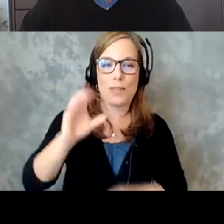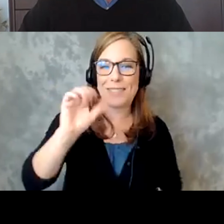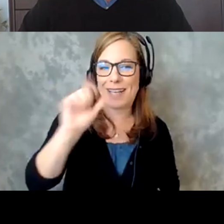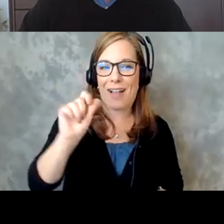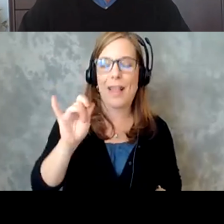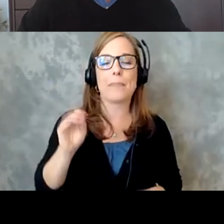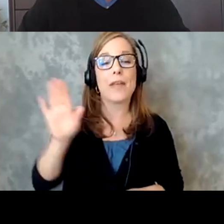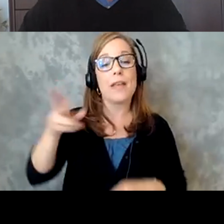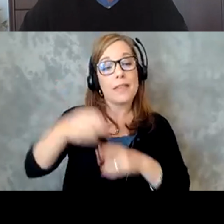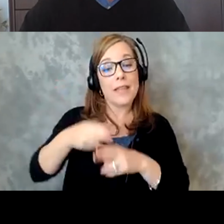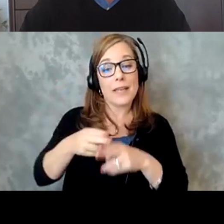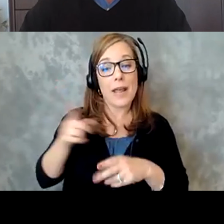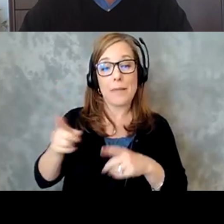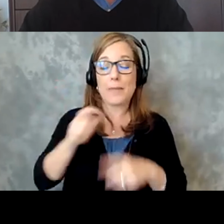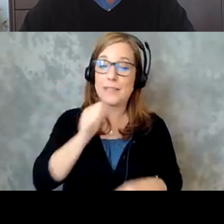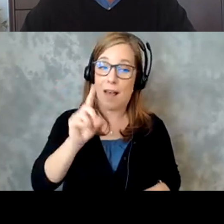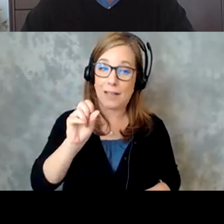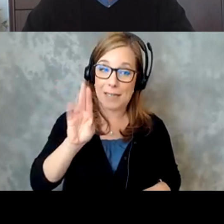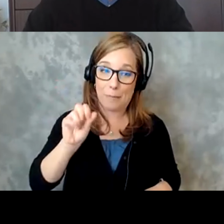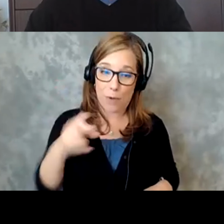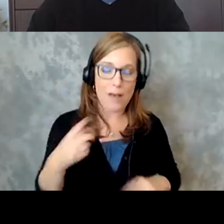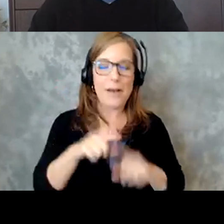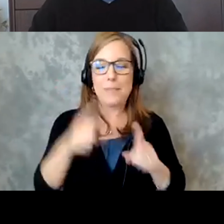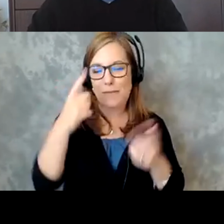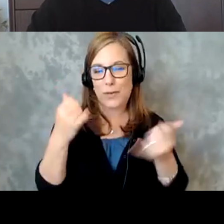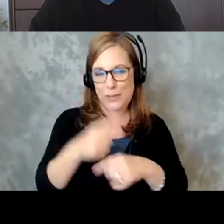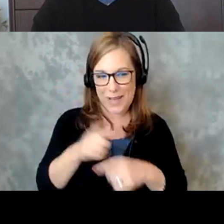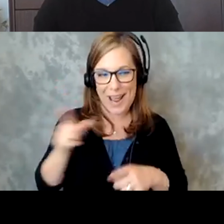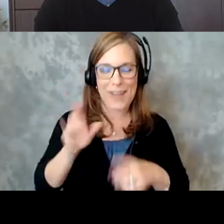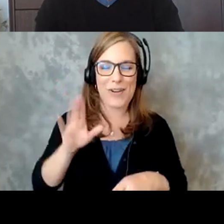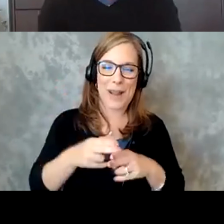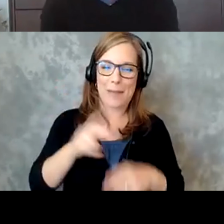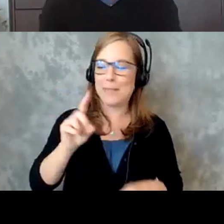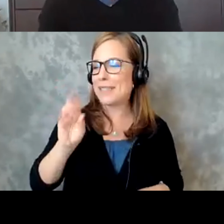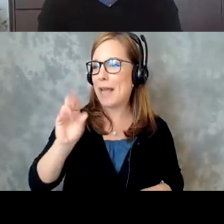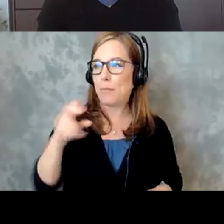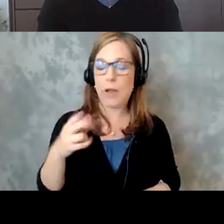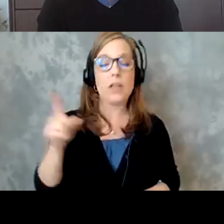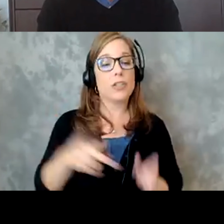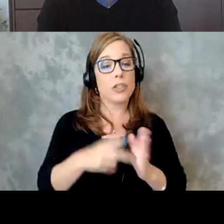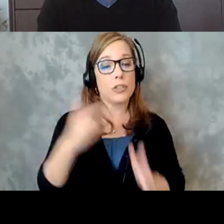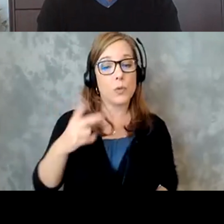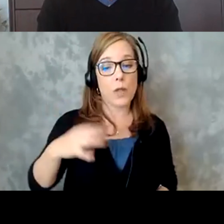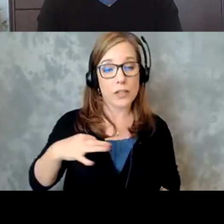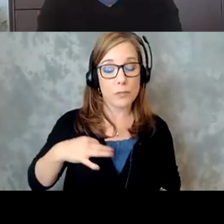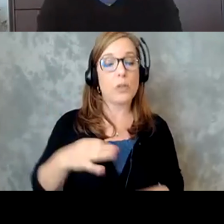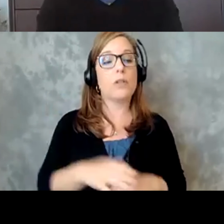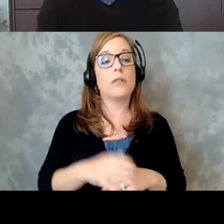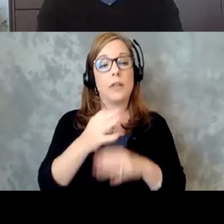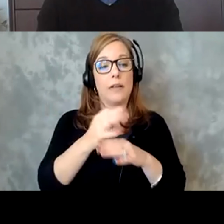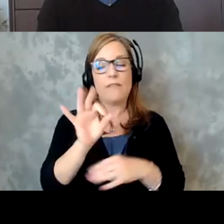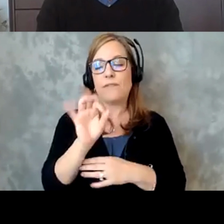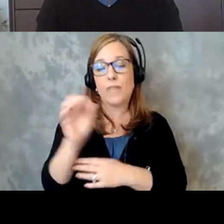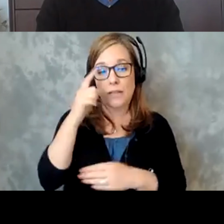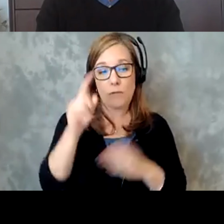name is not Deborah, but for today's purposes is Deborah. She's dual eligible on fee-for-service Medicare and in the Medi-Cal